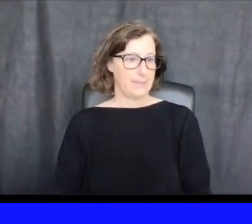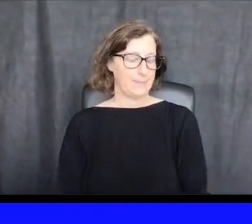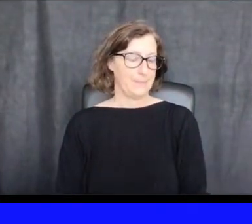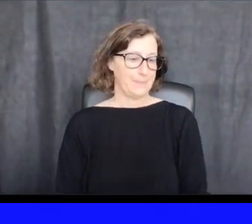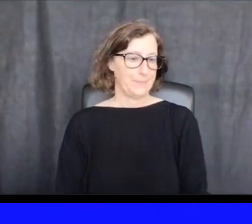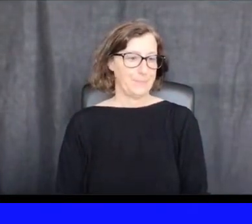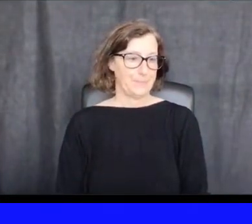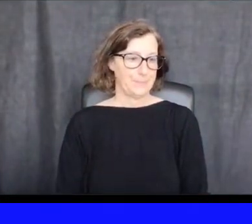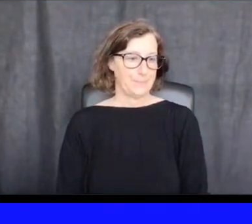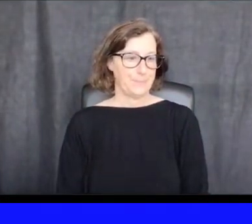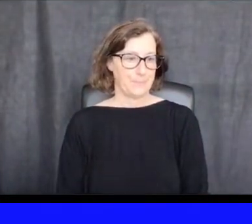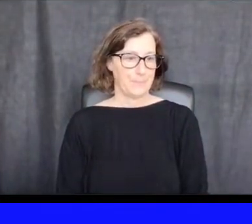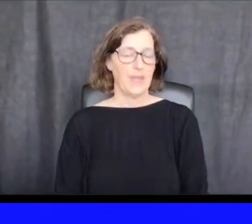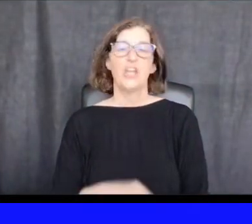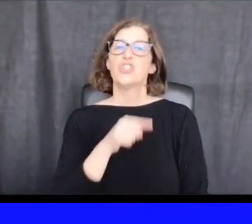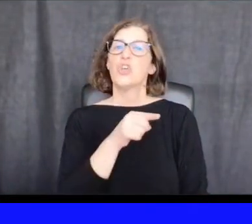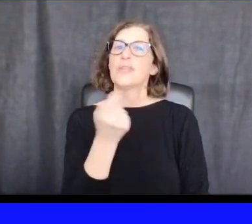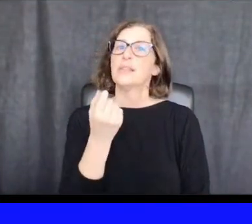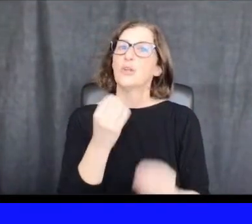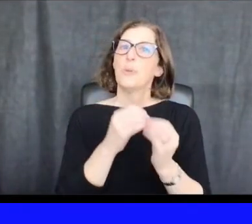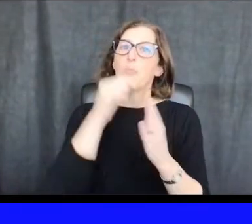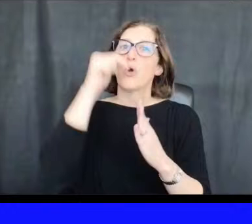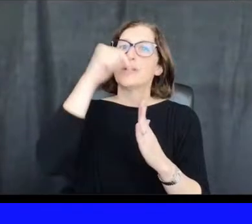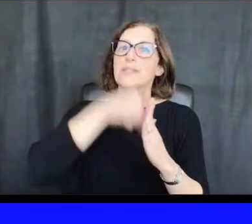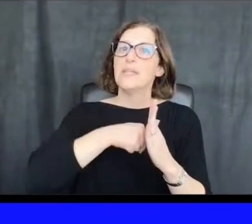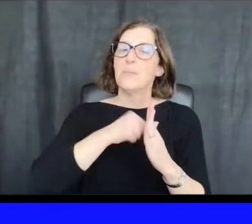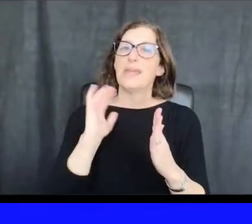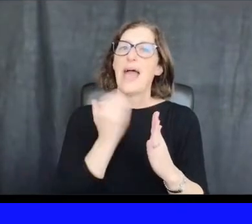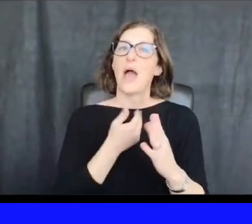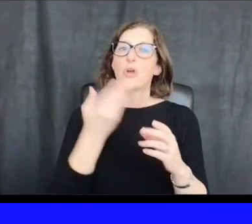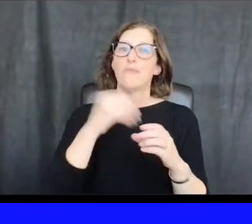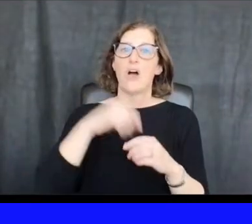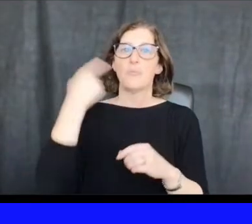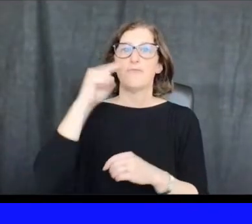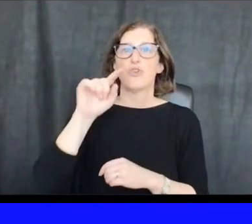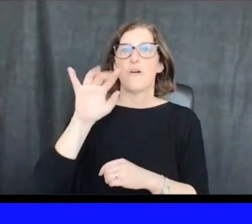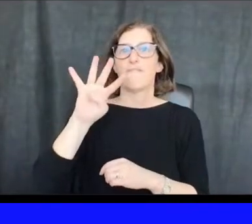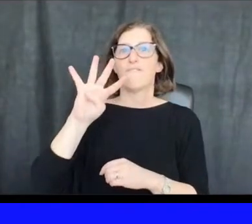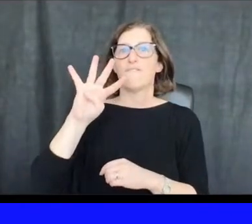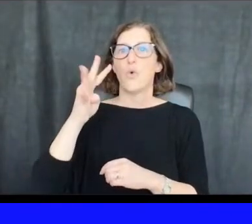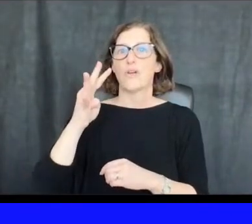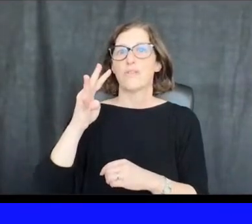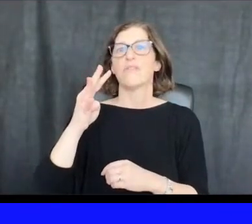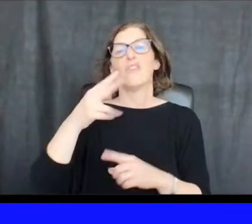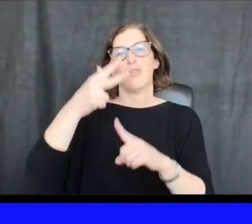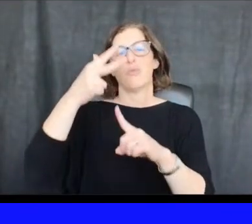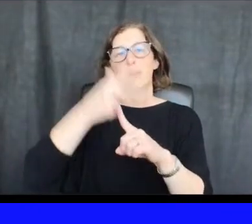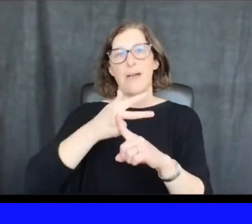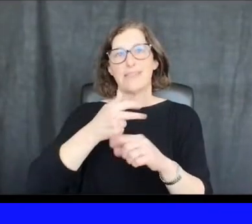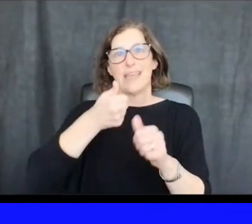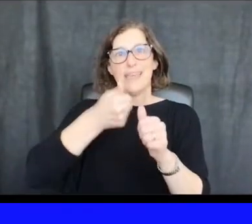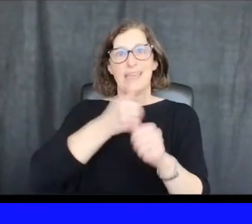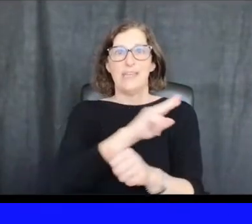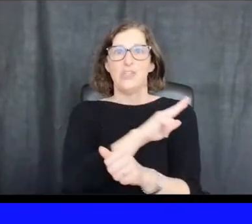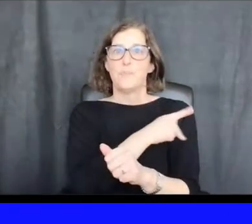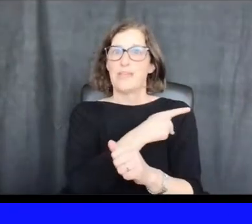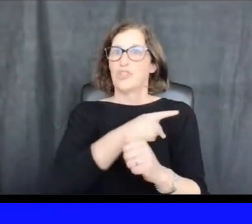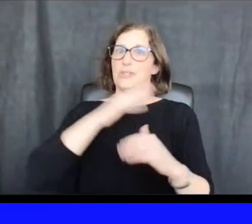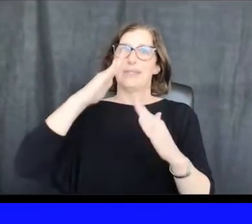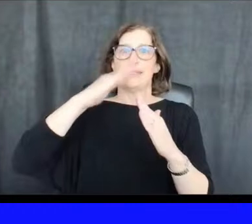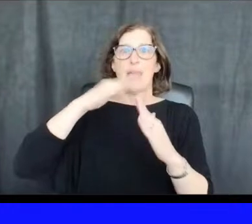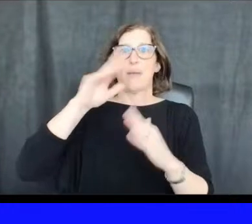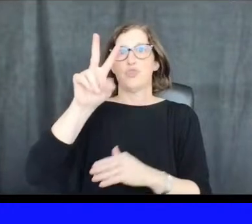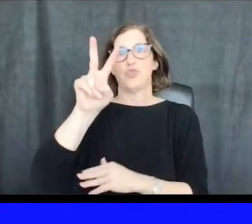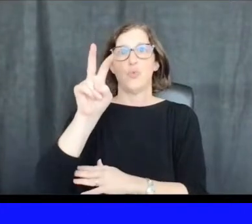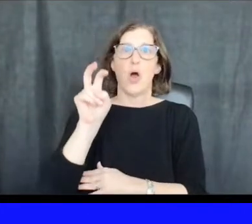core. For those not aware, the public health core program is something that just really came up right around the